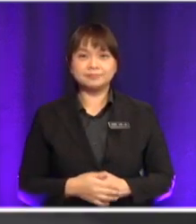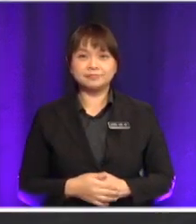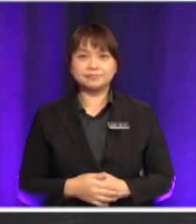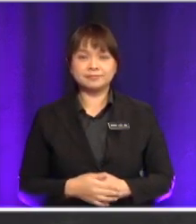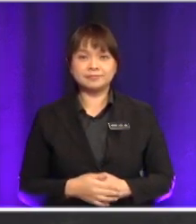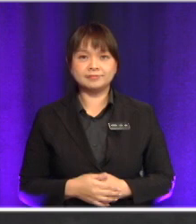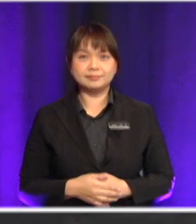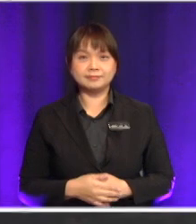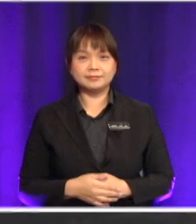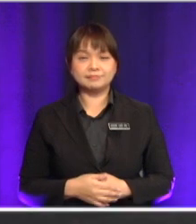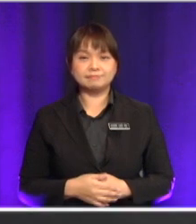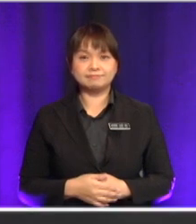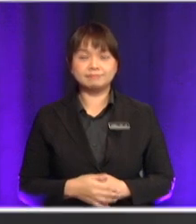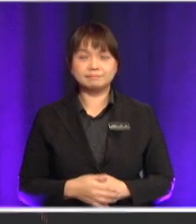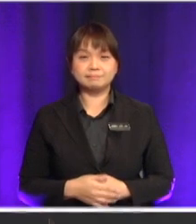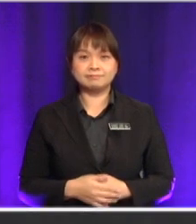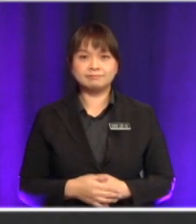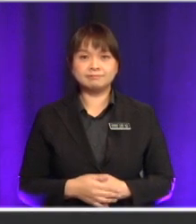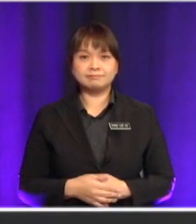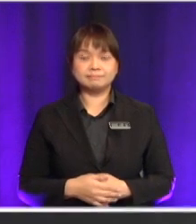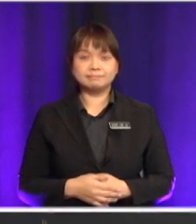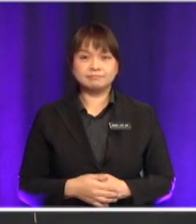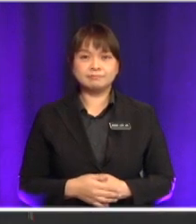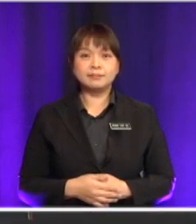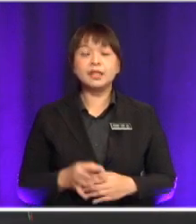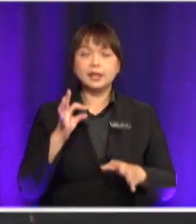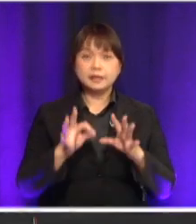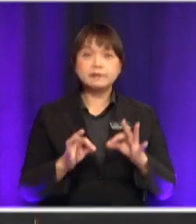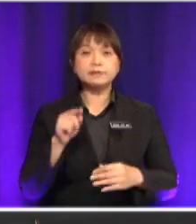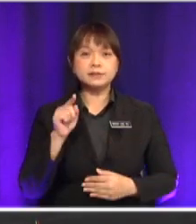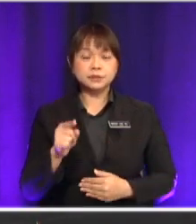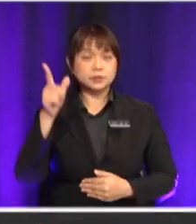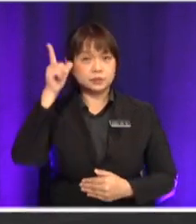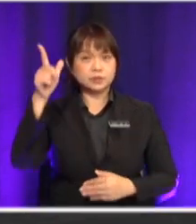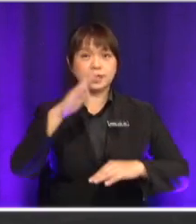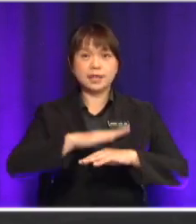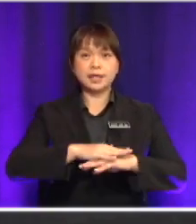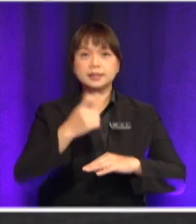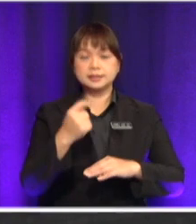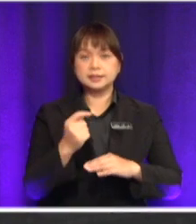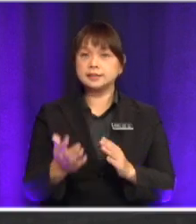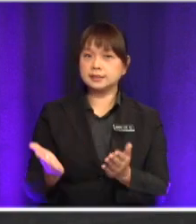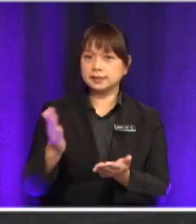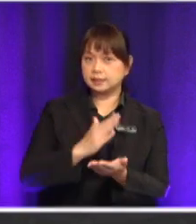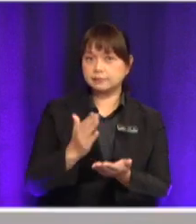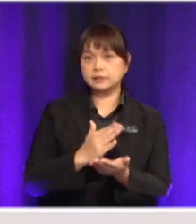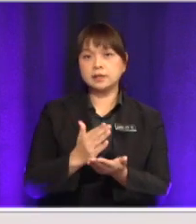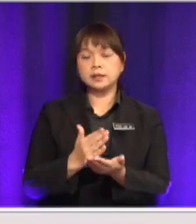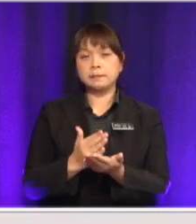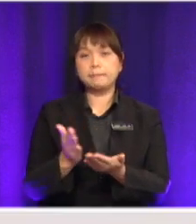Yes. Okay. Good job, Alicia. Yeah, well done. So if you look at the cover of your textbook on page